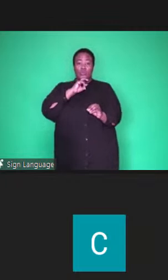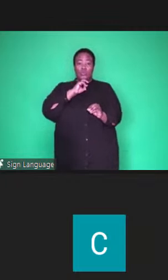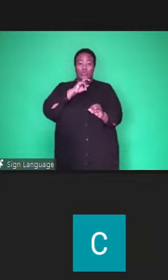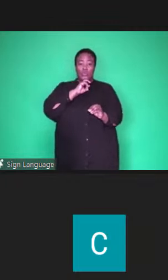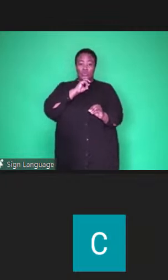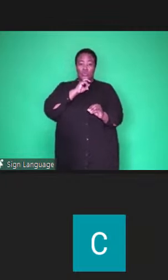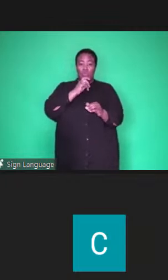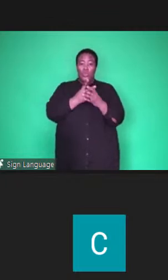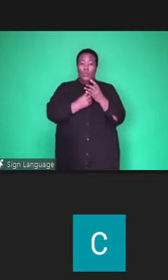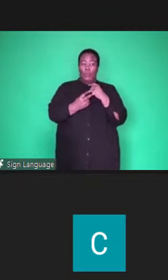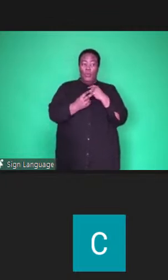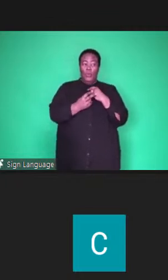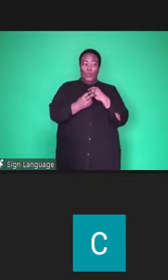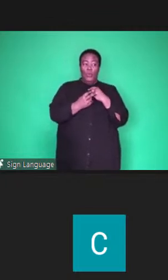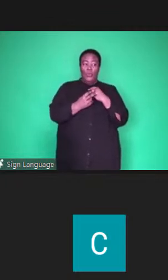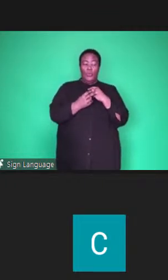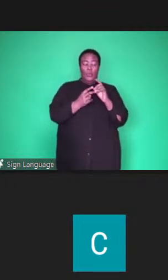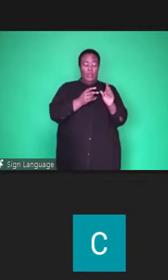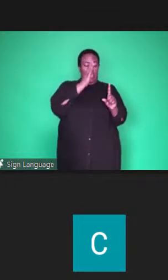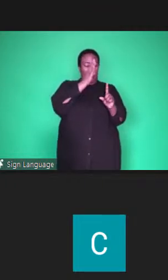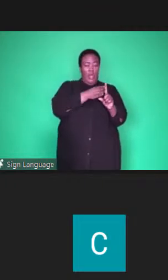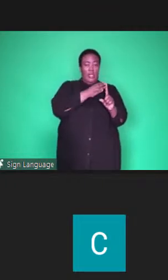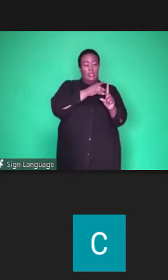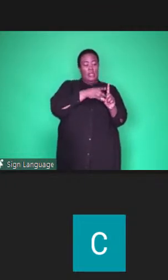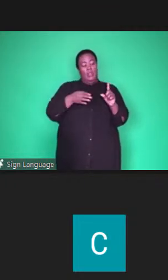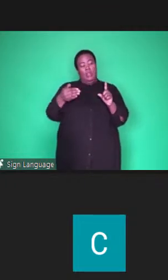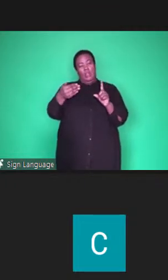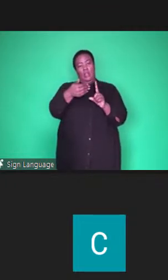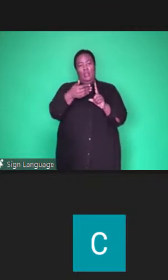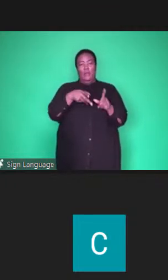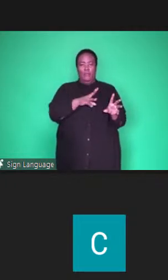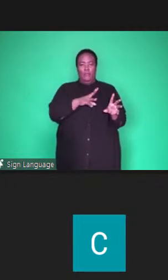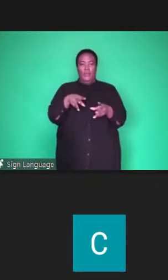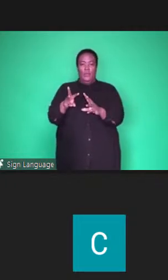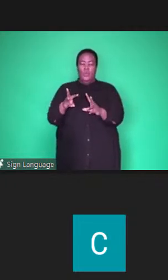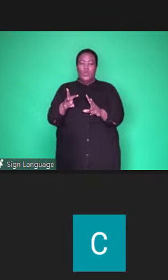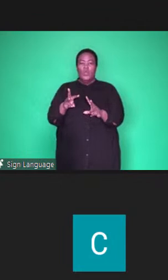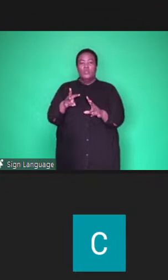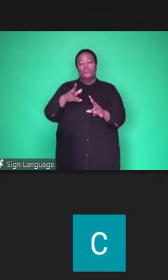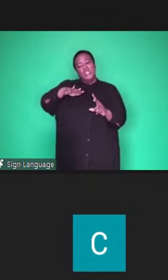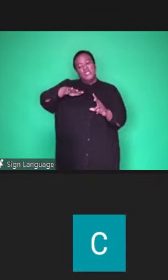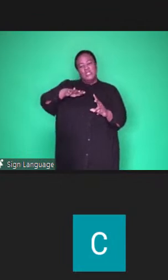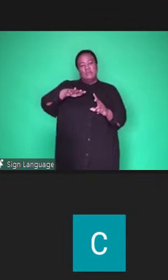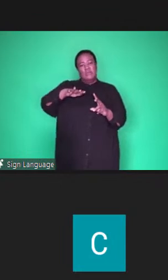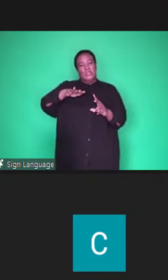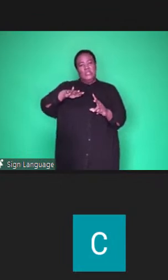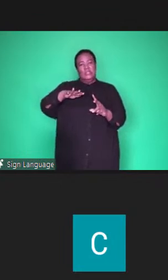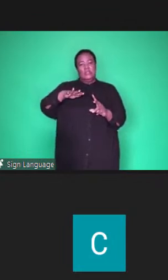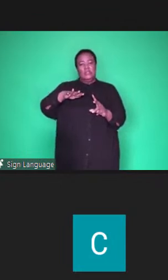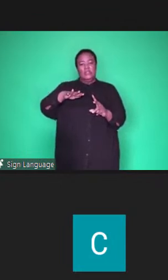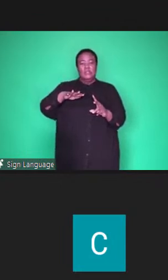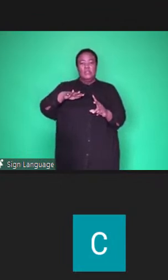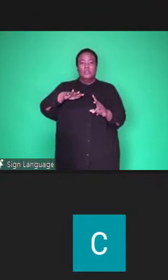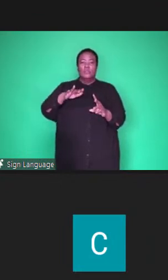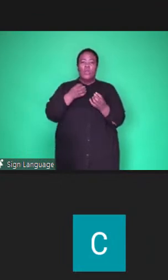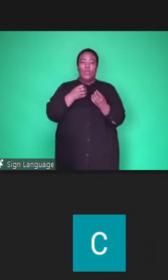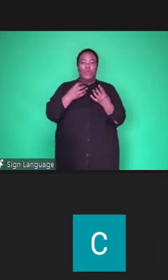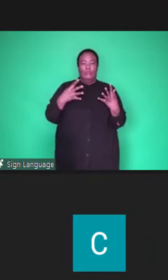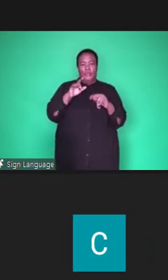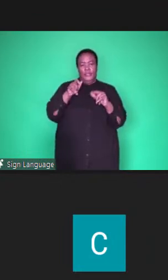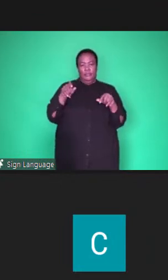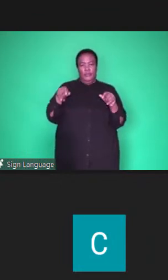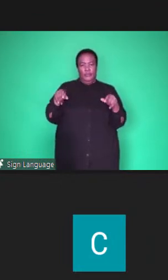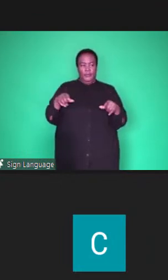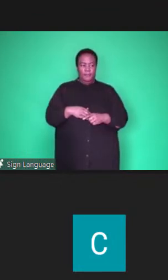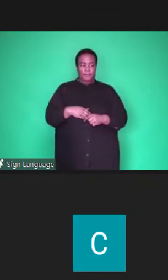both indirect and direct methods to estimate this contribution of migration to urbanization.